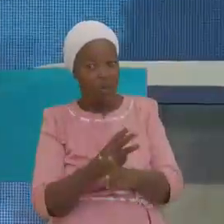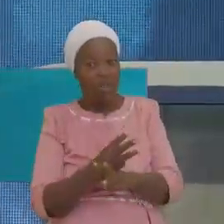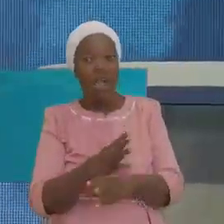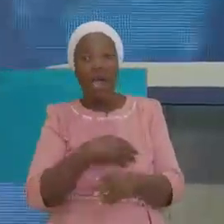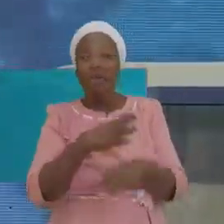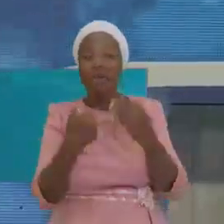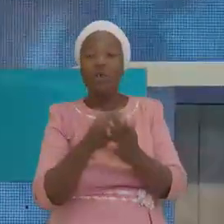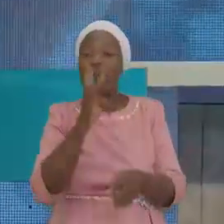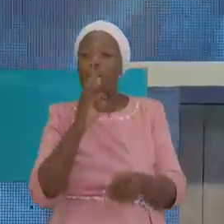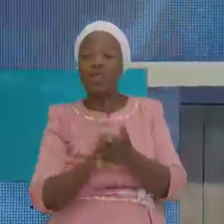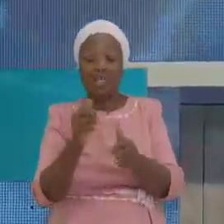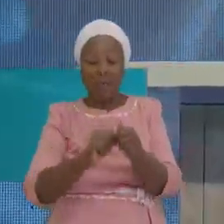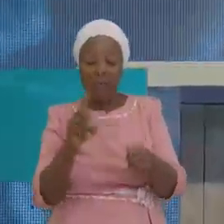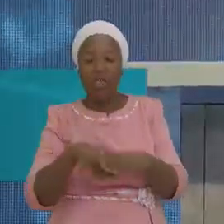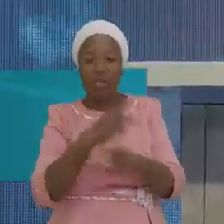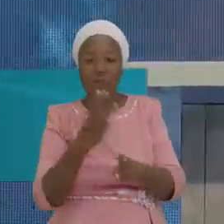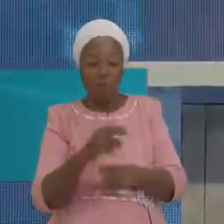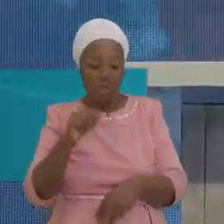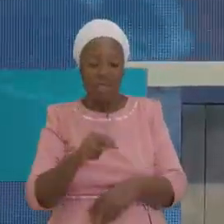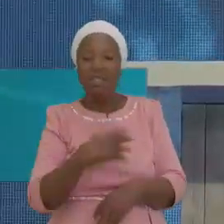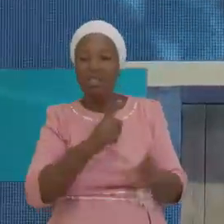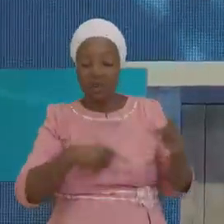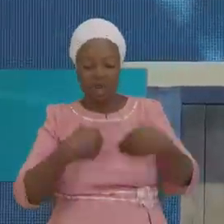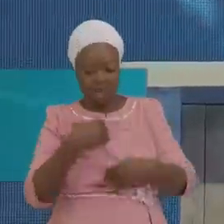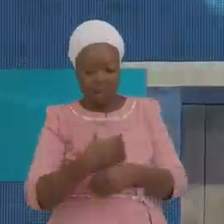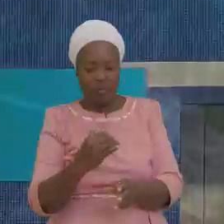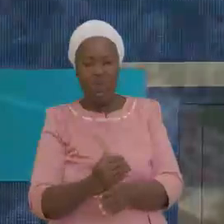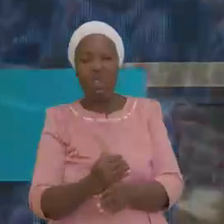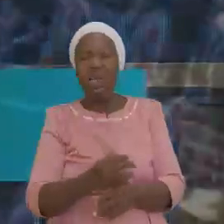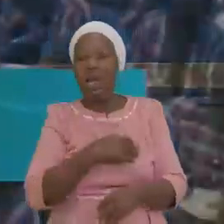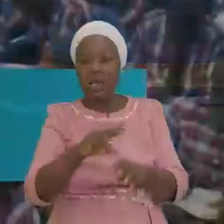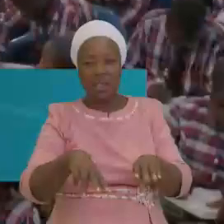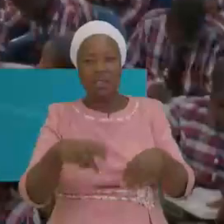had provided it at the time of creation.